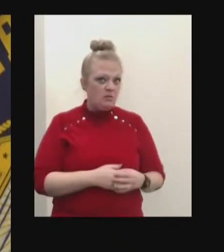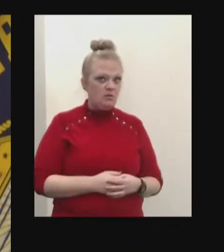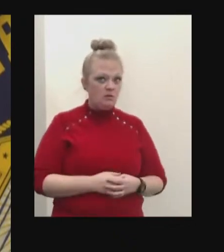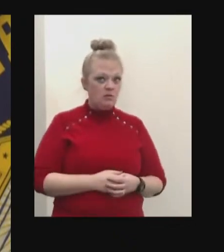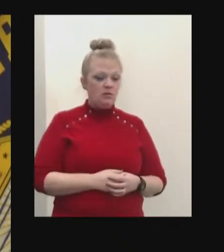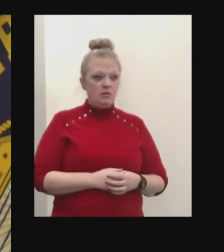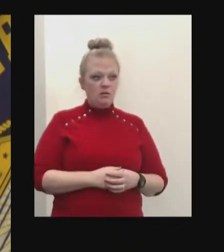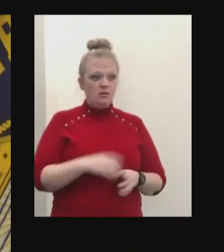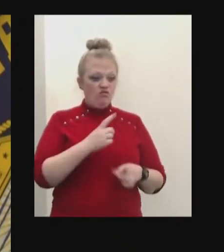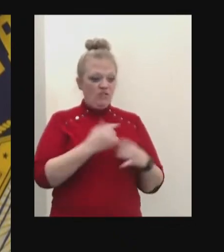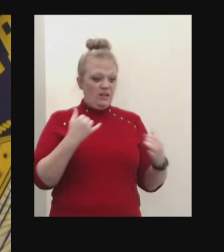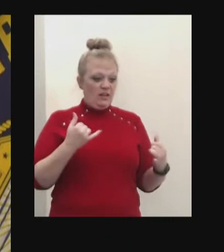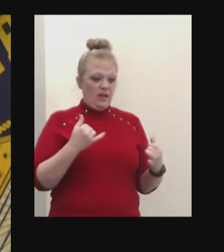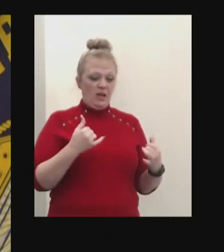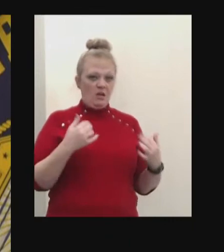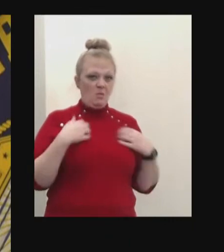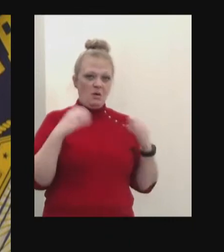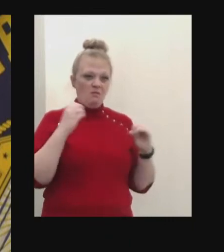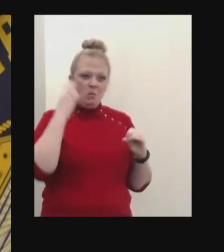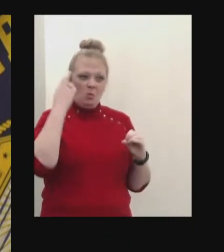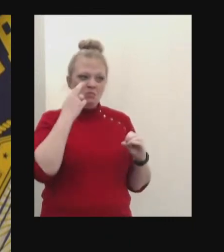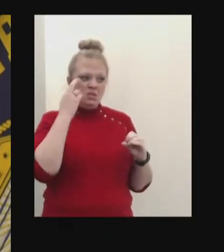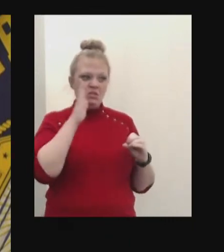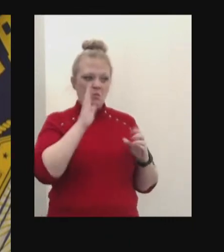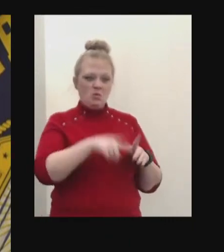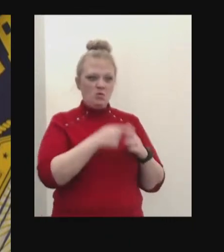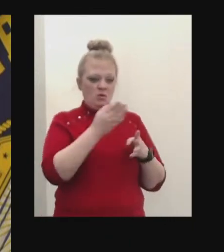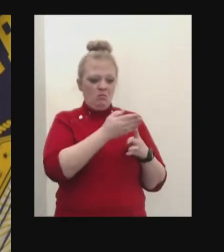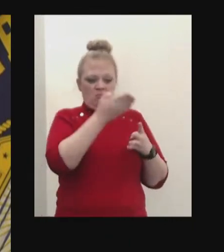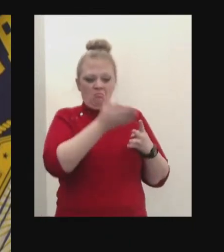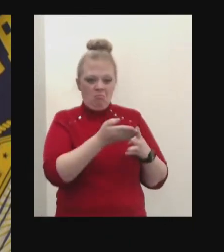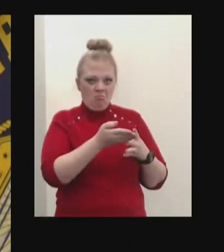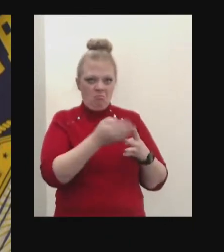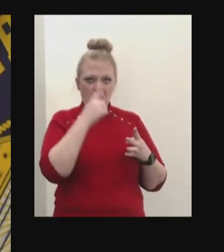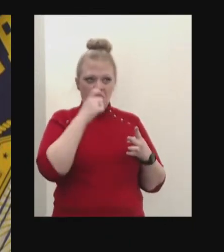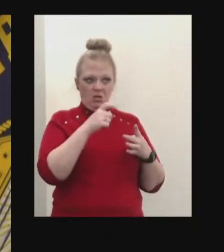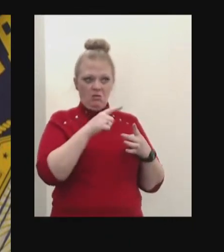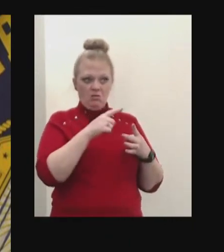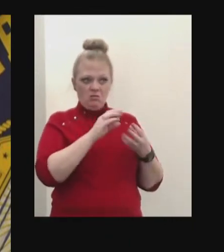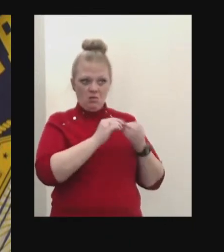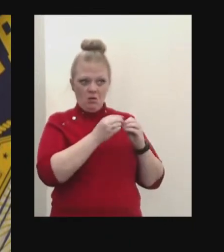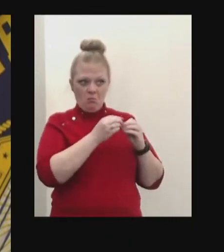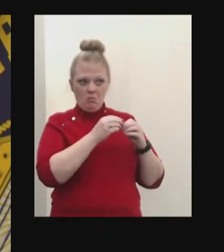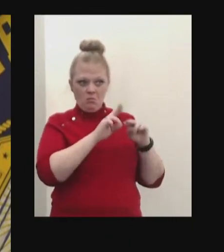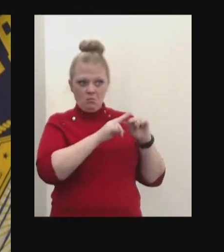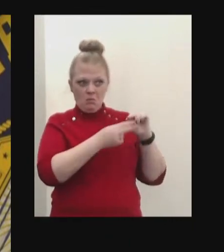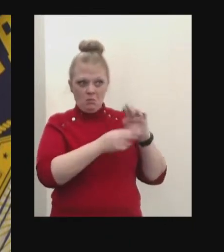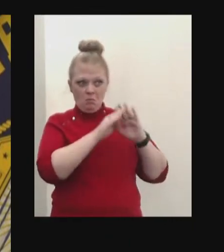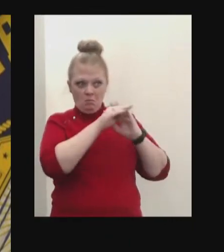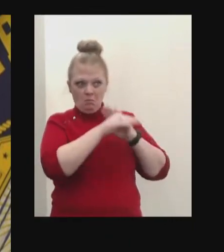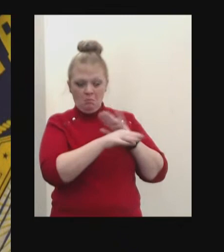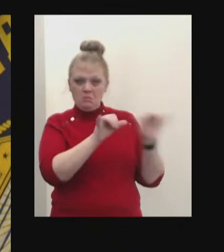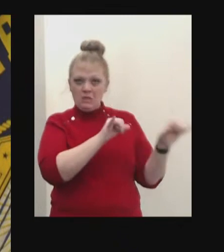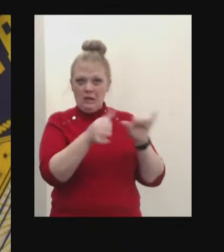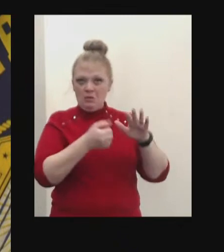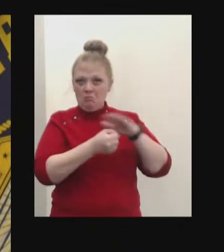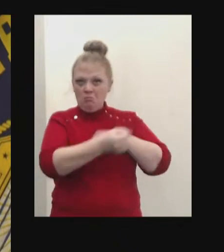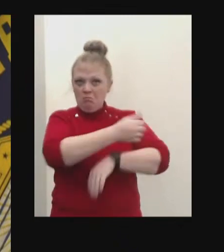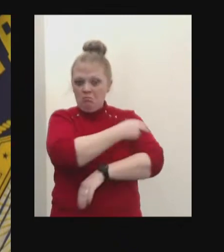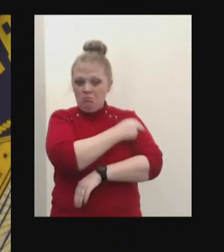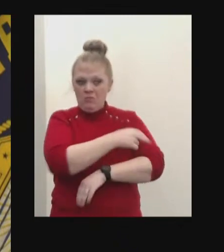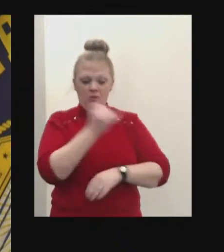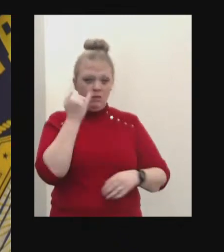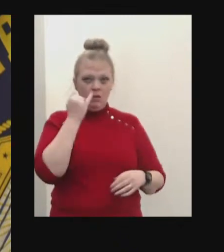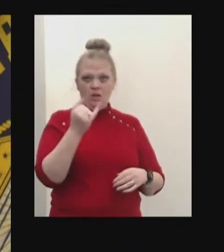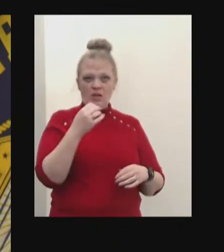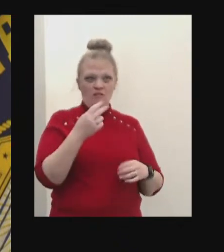Right now we have no indication that we'd be going into phase 2 because cases have been declining as well as hospitalizations. If both took a rapid